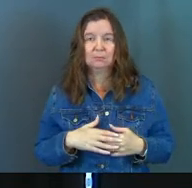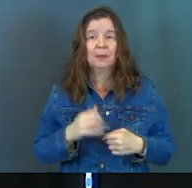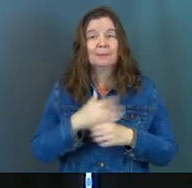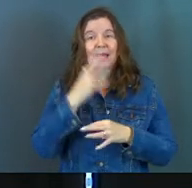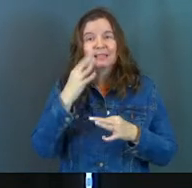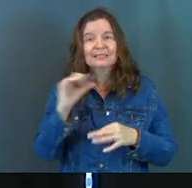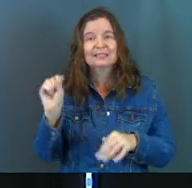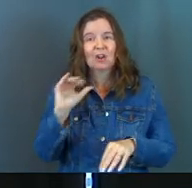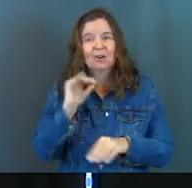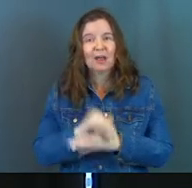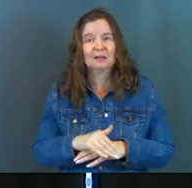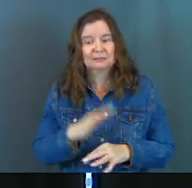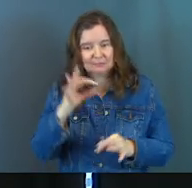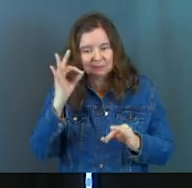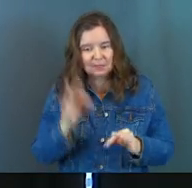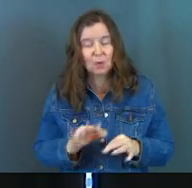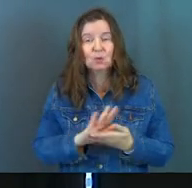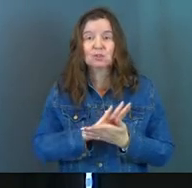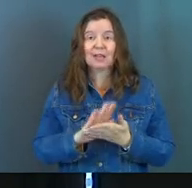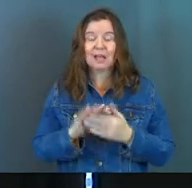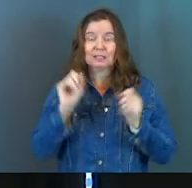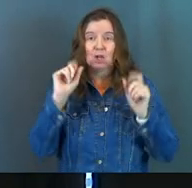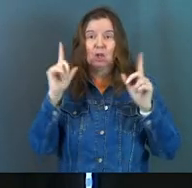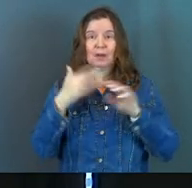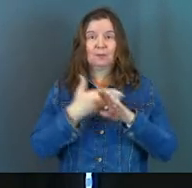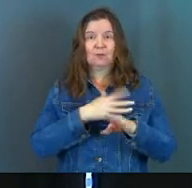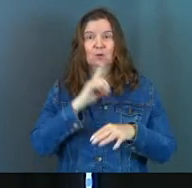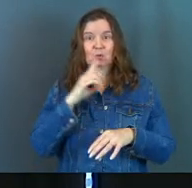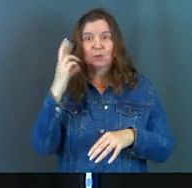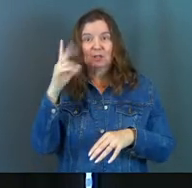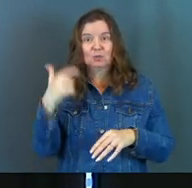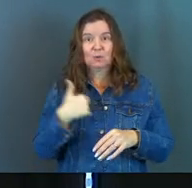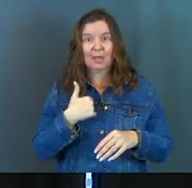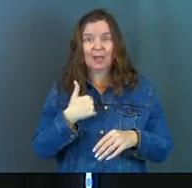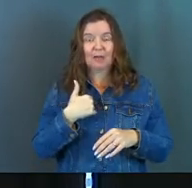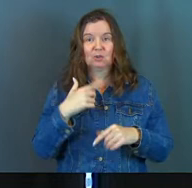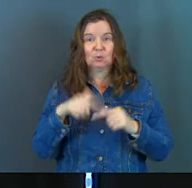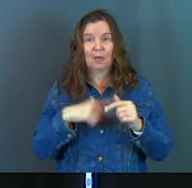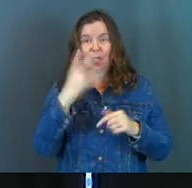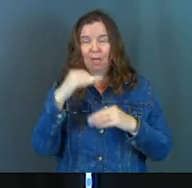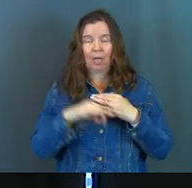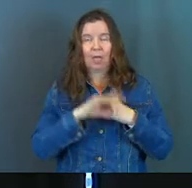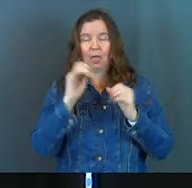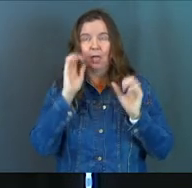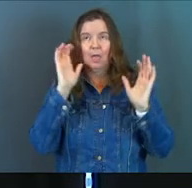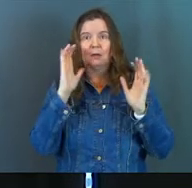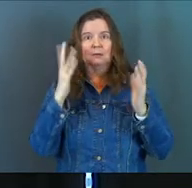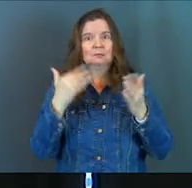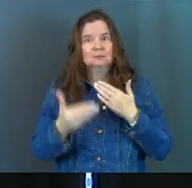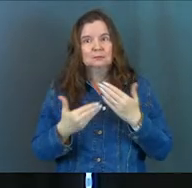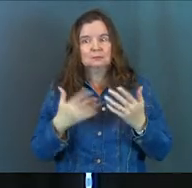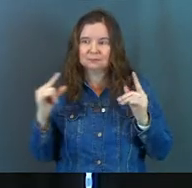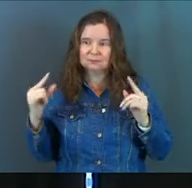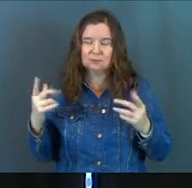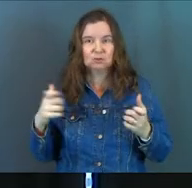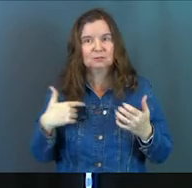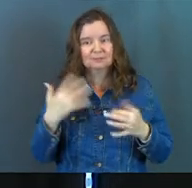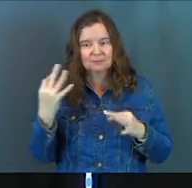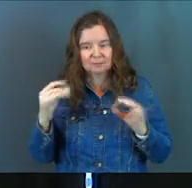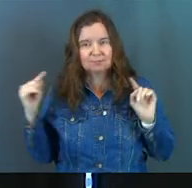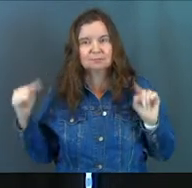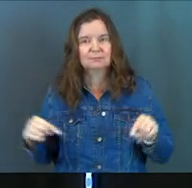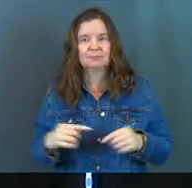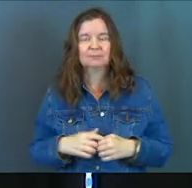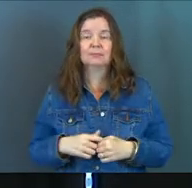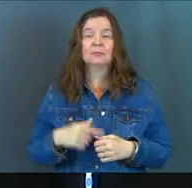decision Saturday night when you're nice and alert and before you realize you had insomnia the night before. Amen?